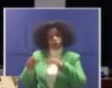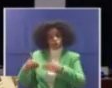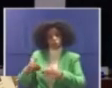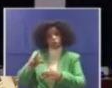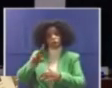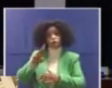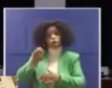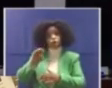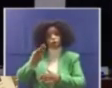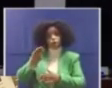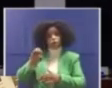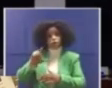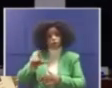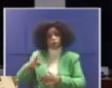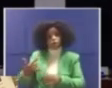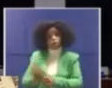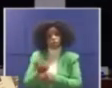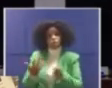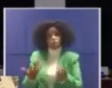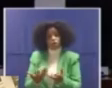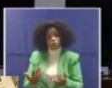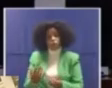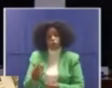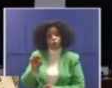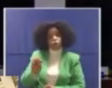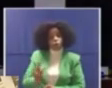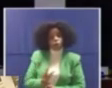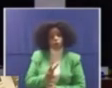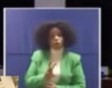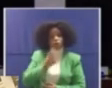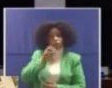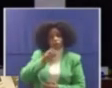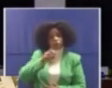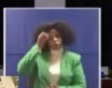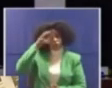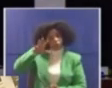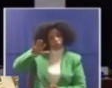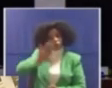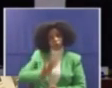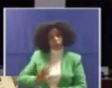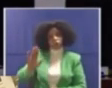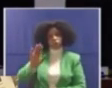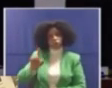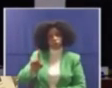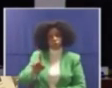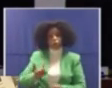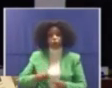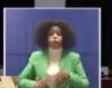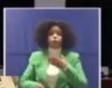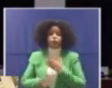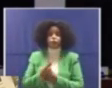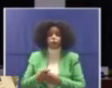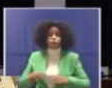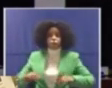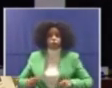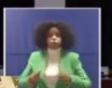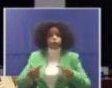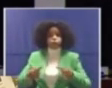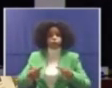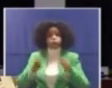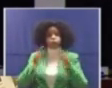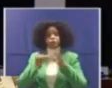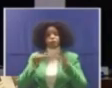and western equatorial states. The National Salvation Front regularly clashes with the South Sudan People's